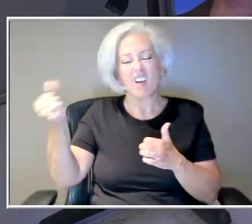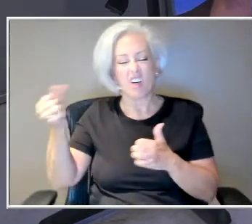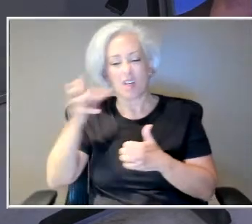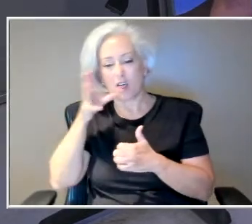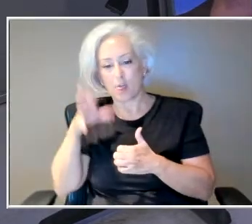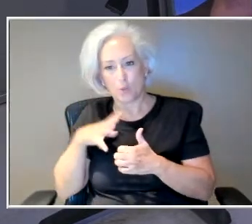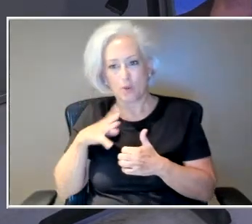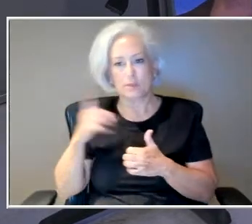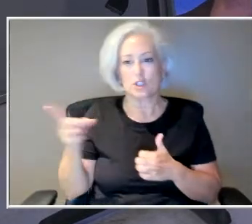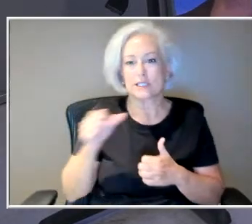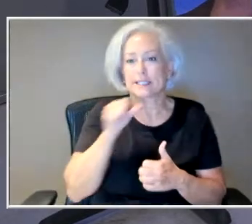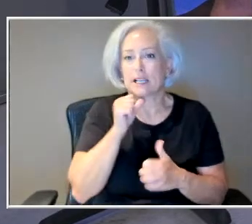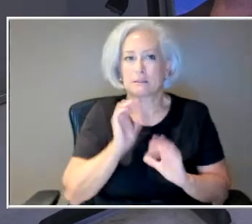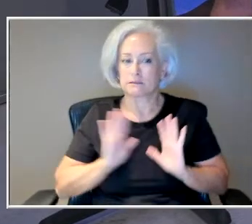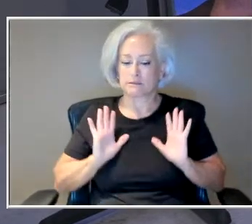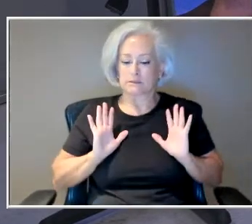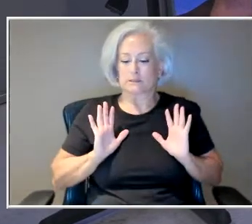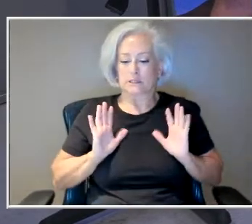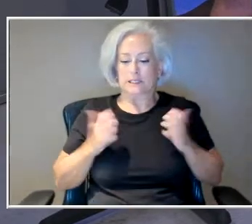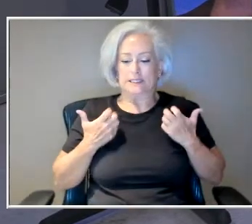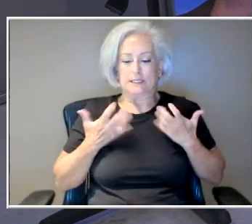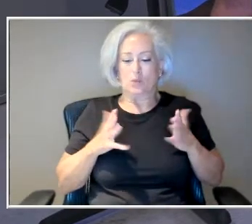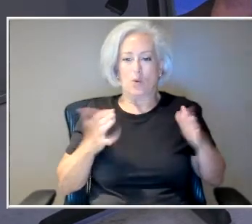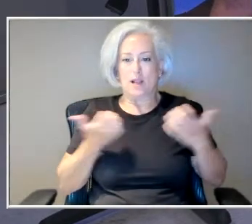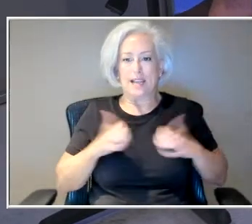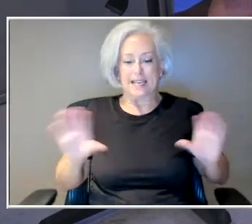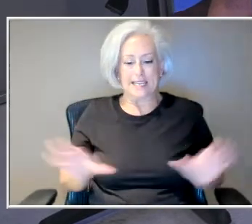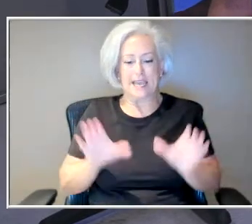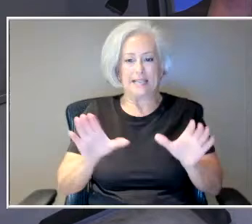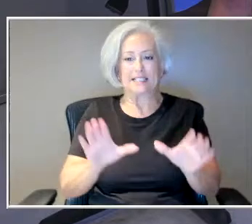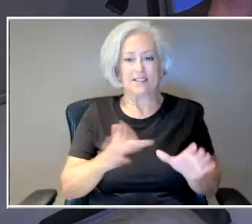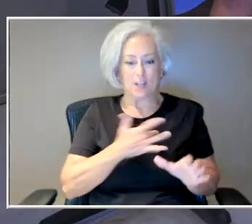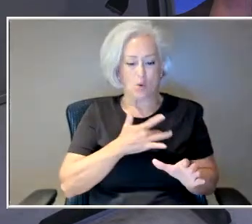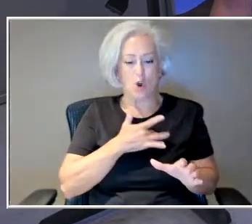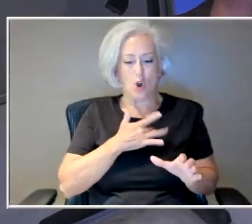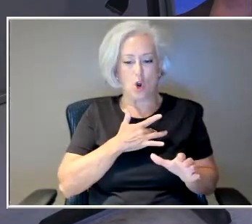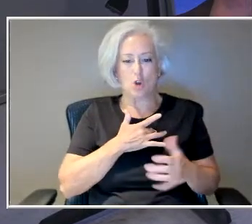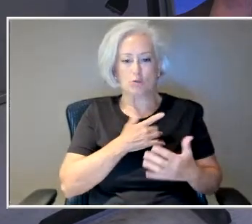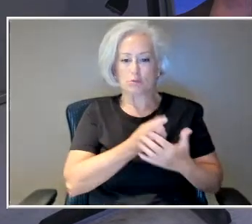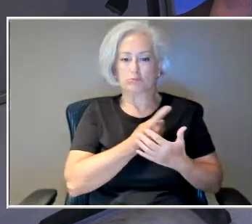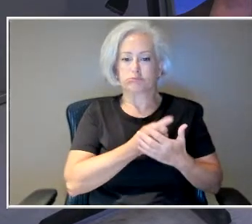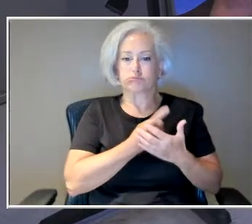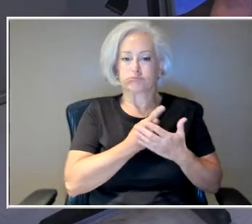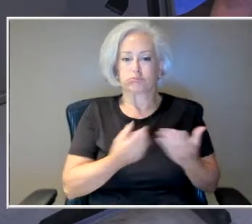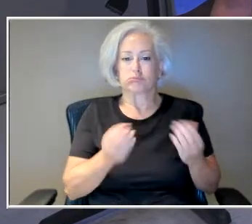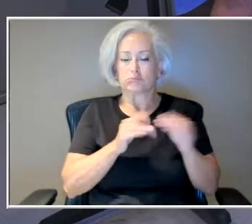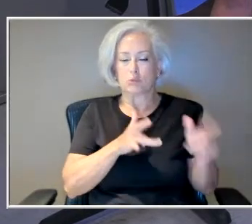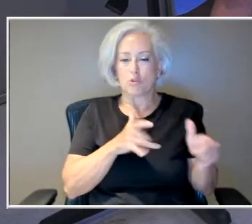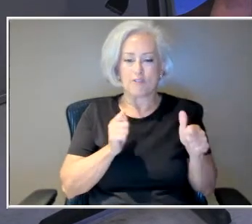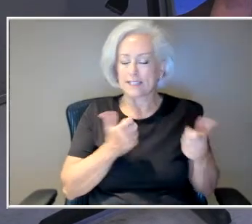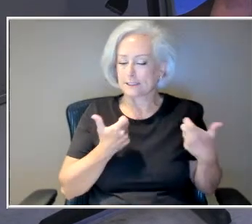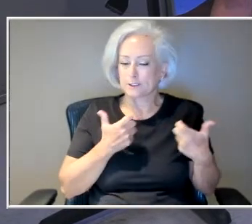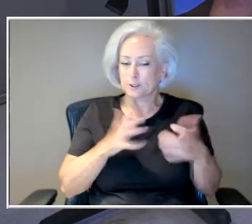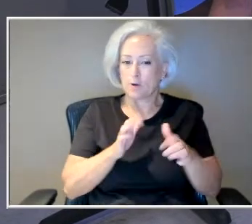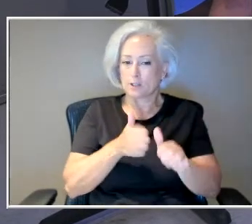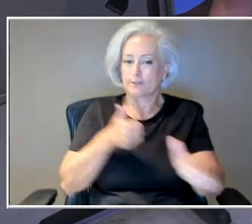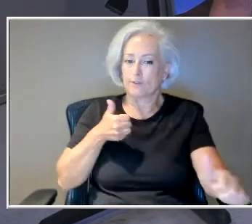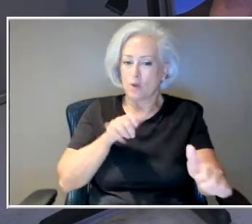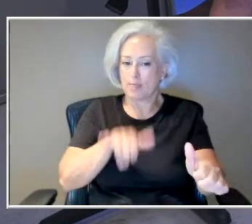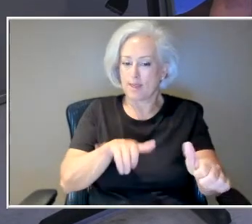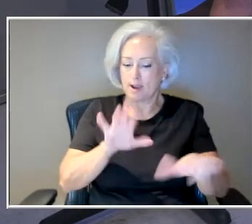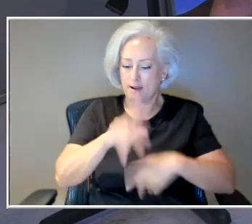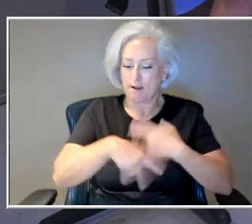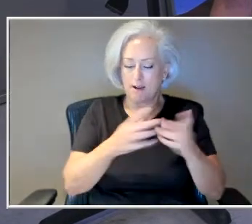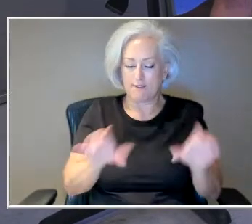back to any activities that can get her heartbeat up. Was there ever a concern that you were going to rupture